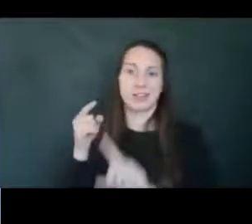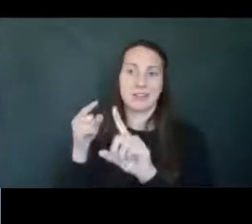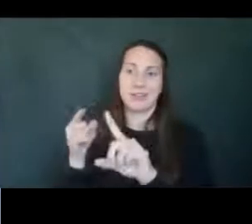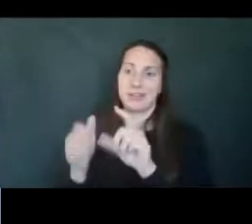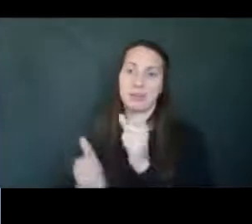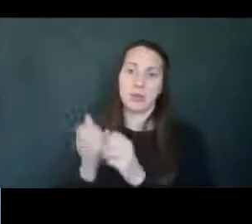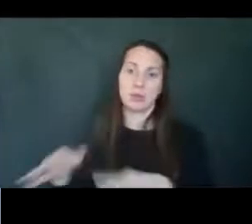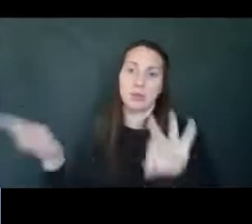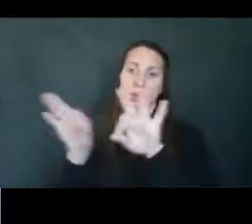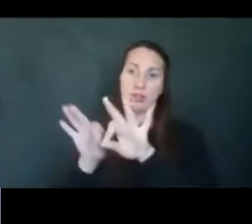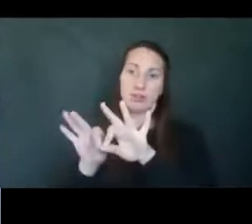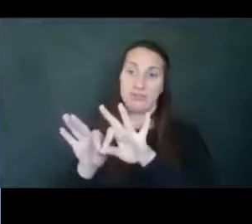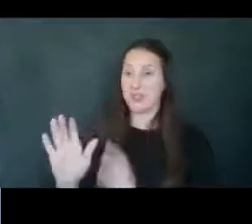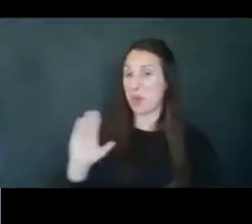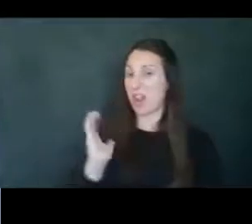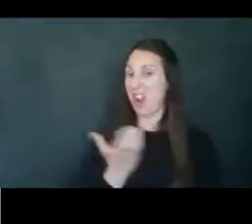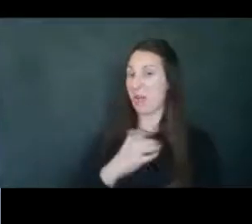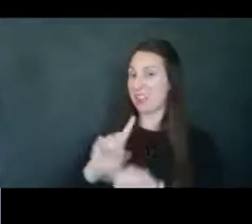differences really